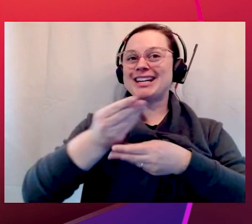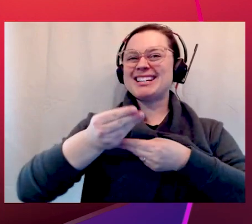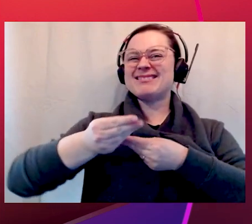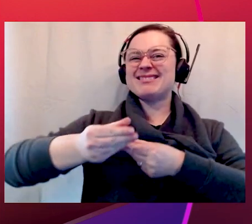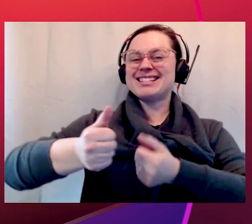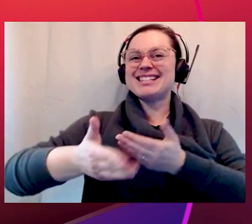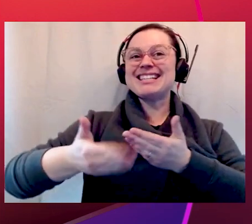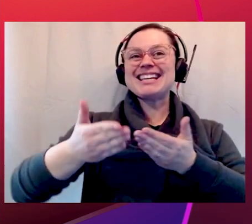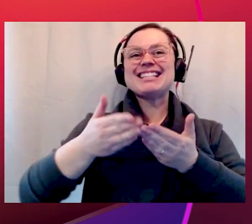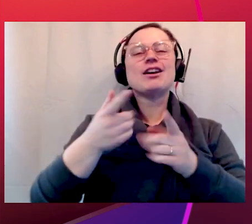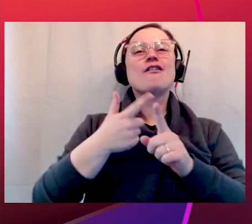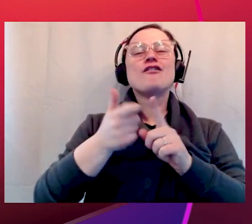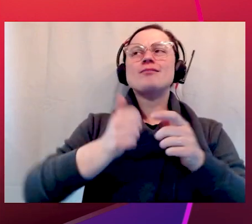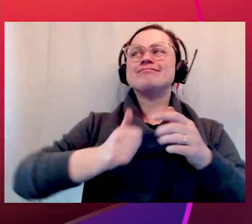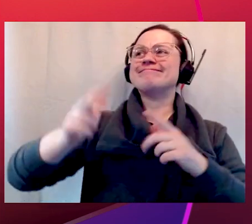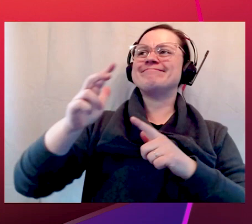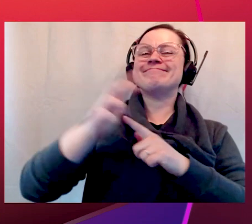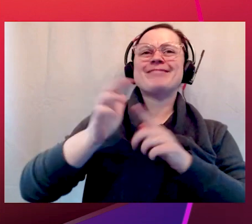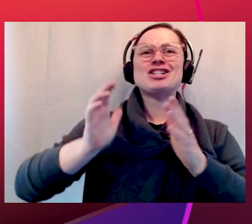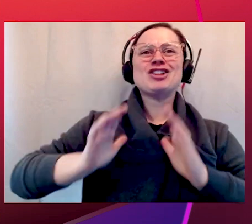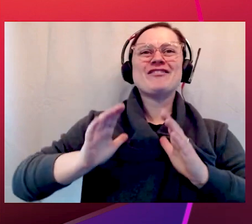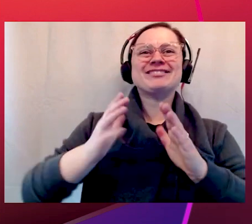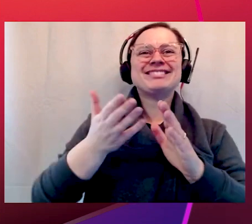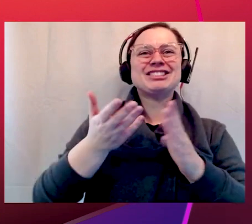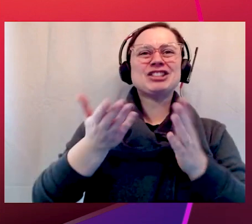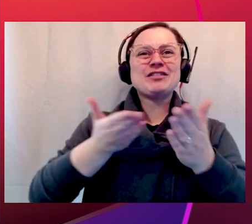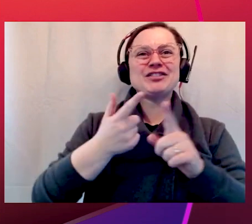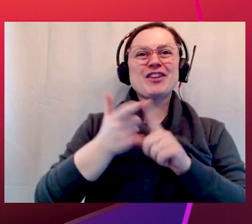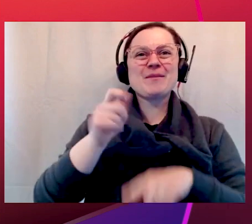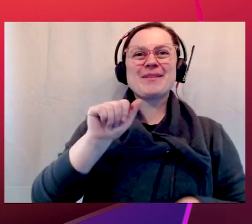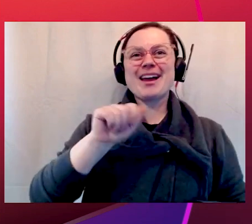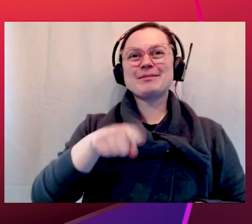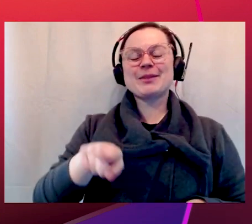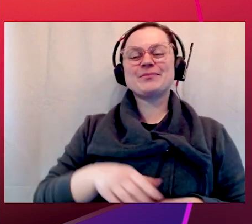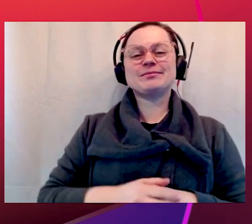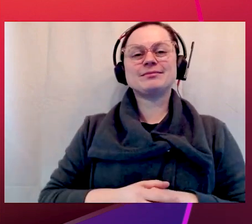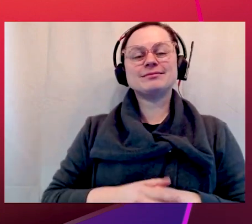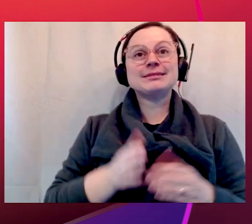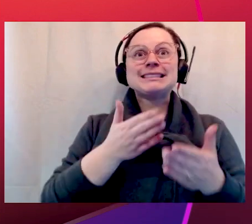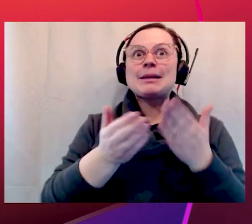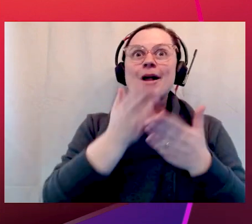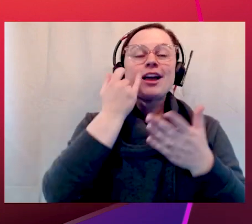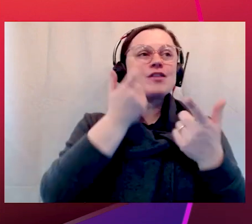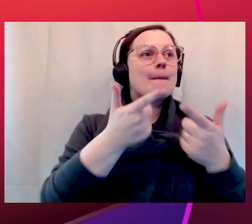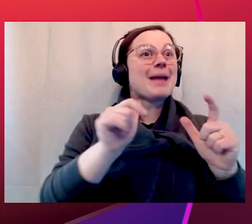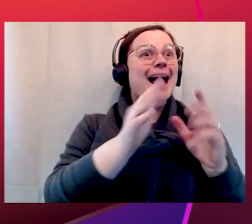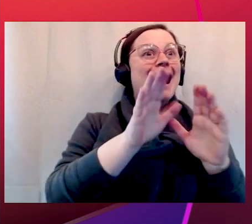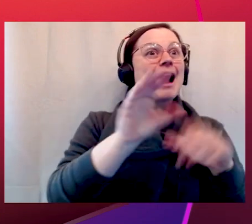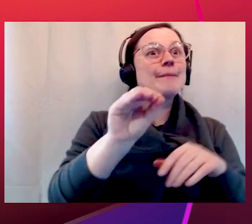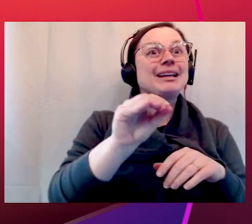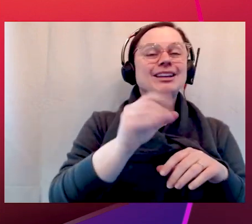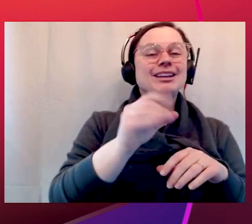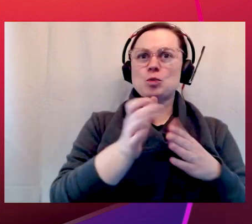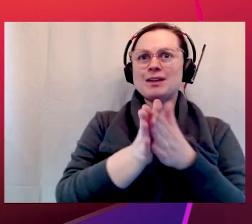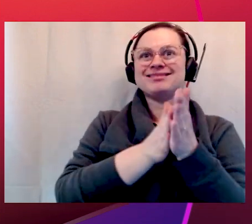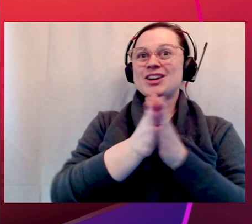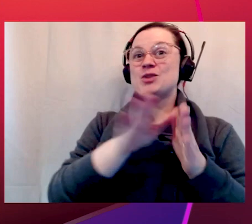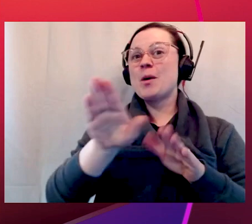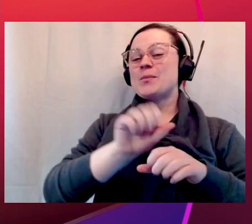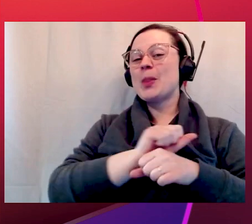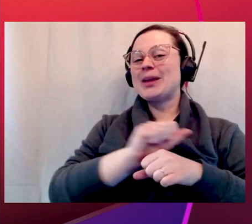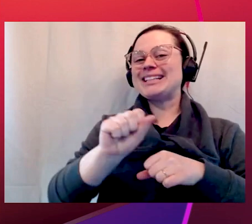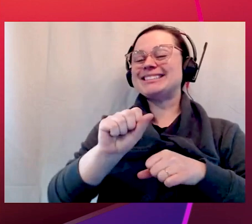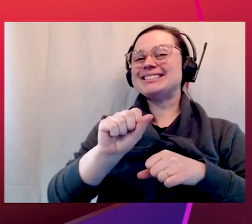award-winning customer service. Whether you're a large company wanting to motivate your employees, you need to give them a valuable